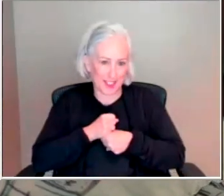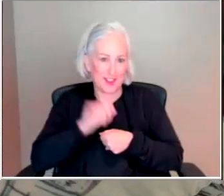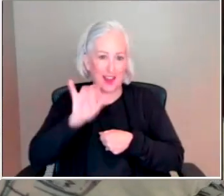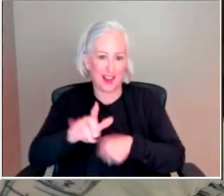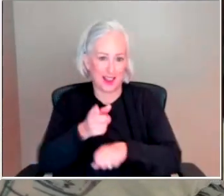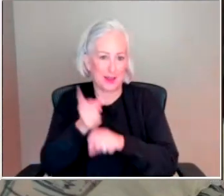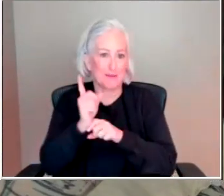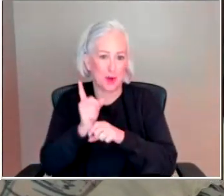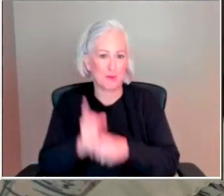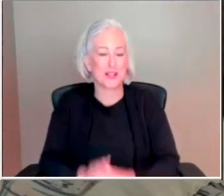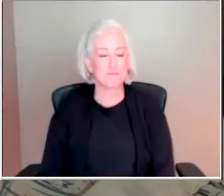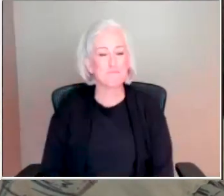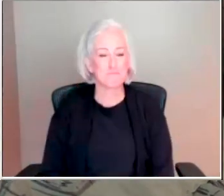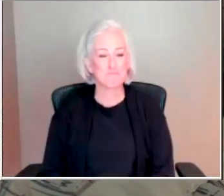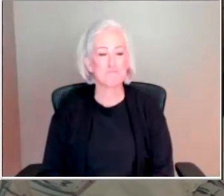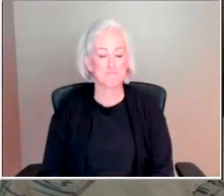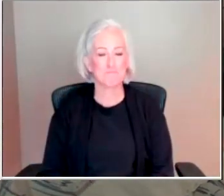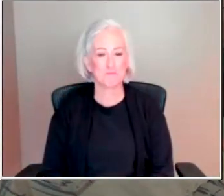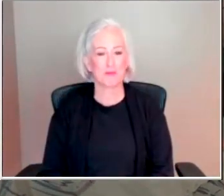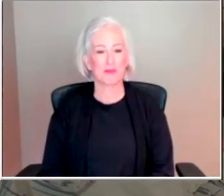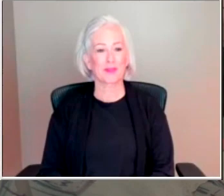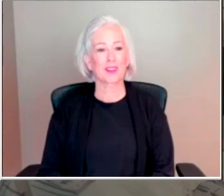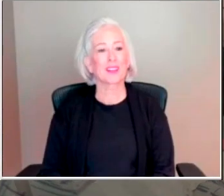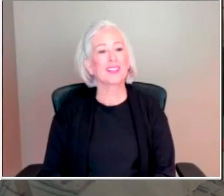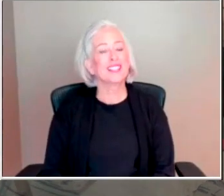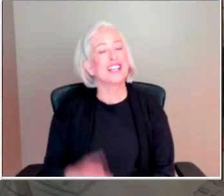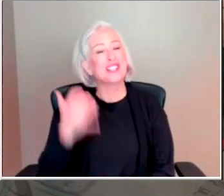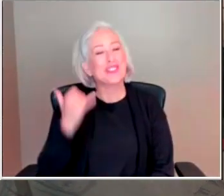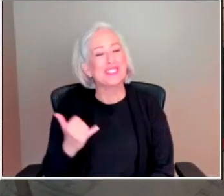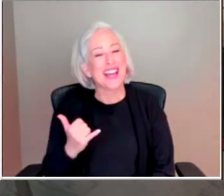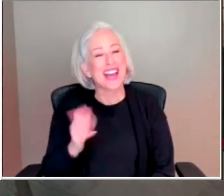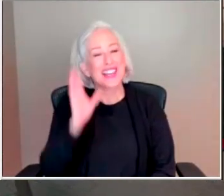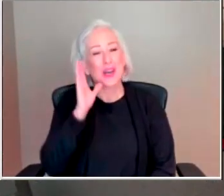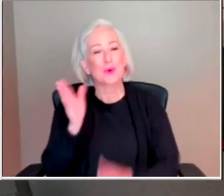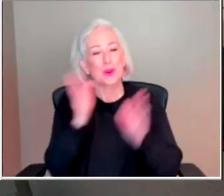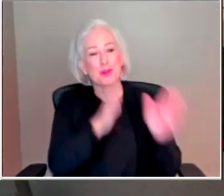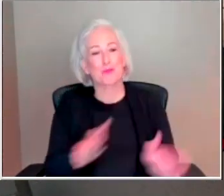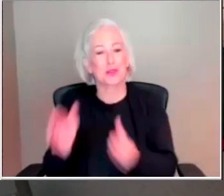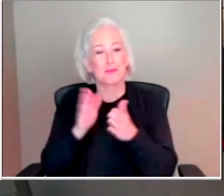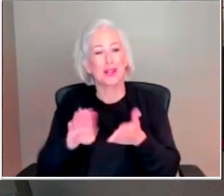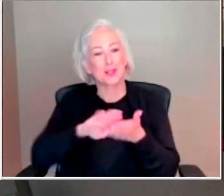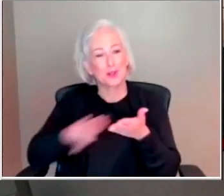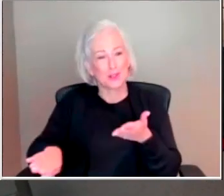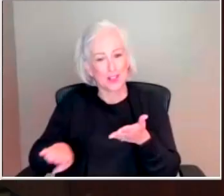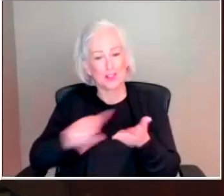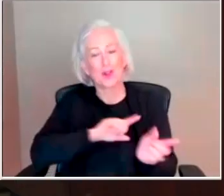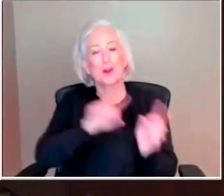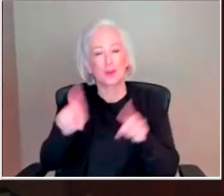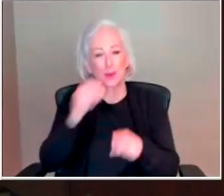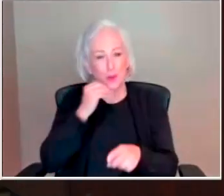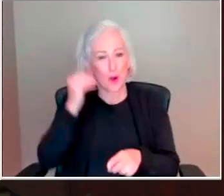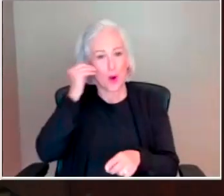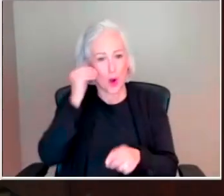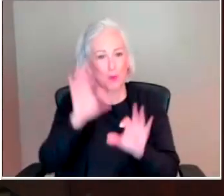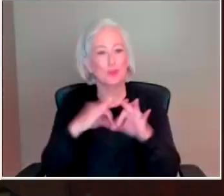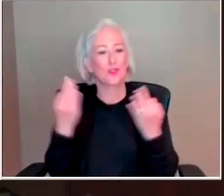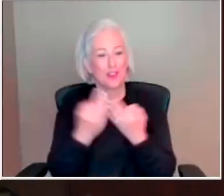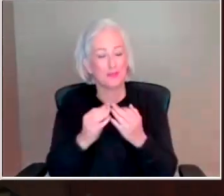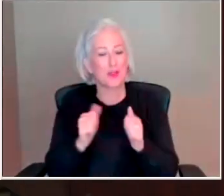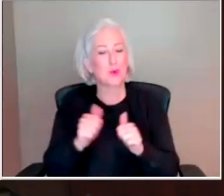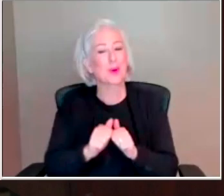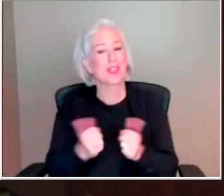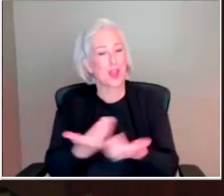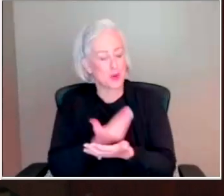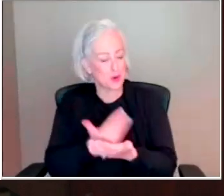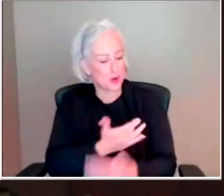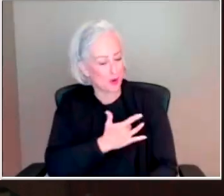moment. And on this day, as she prepares to be discharged to go home to her family with her new heart and her new chance at her wonderful